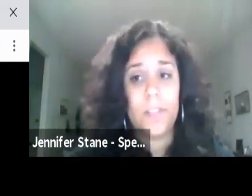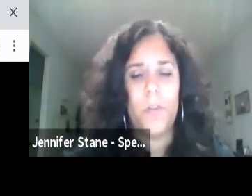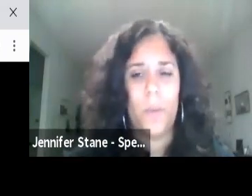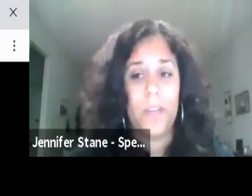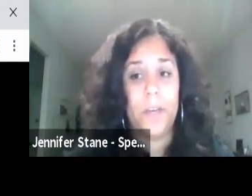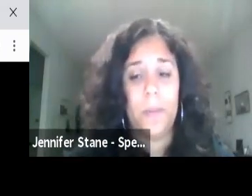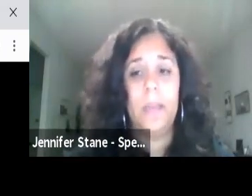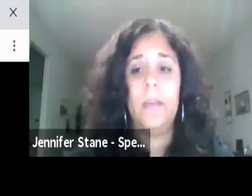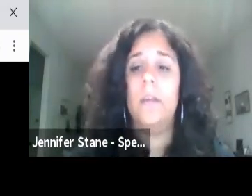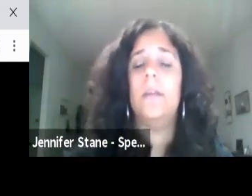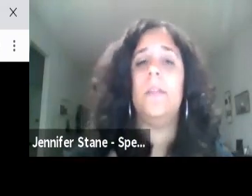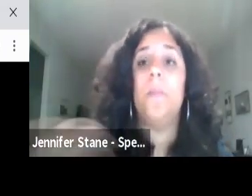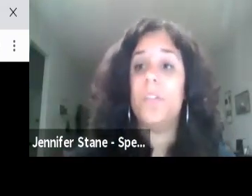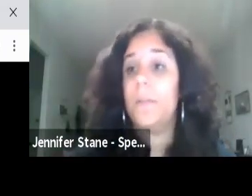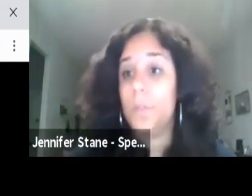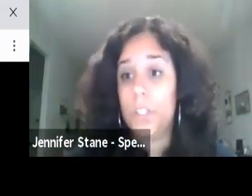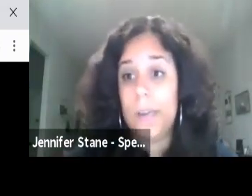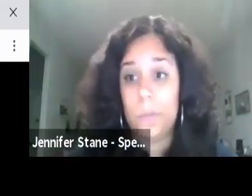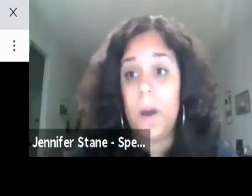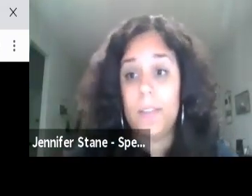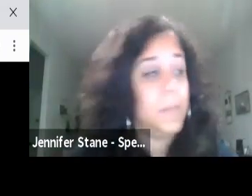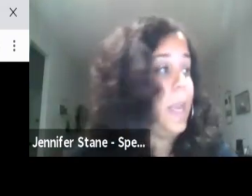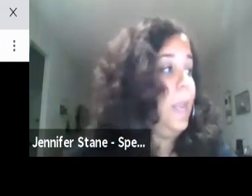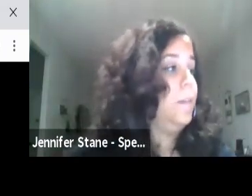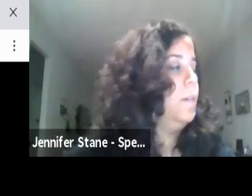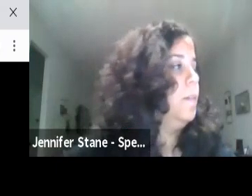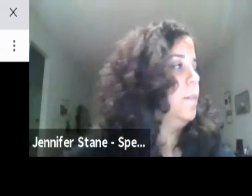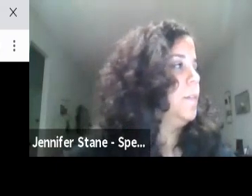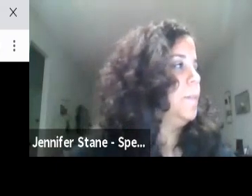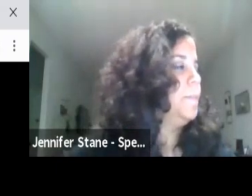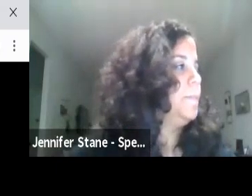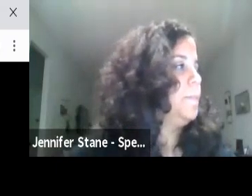all those things so that we can try to be the most helpful to you as we possibly can.